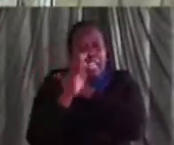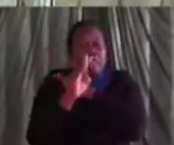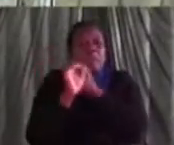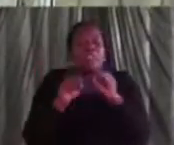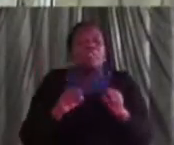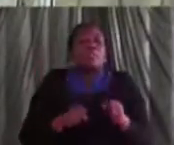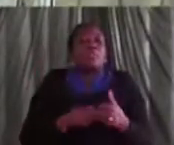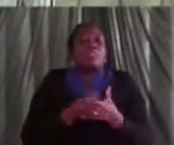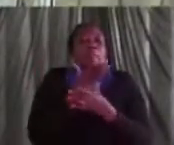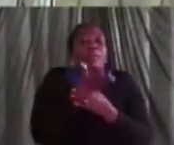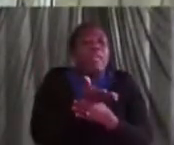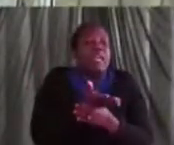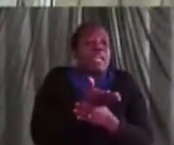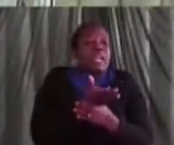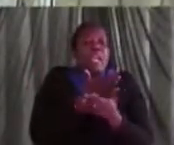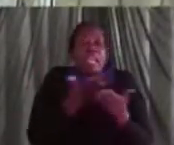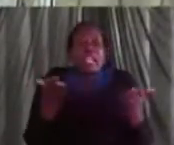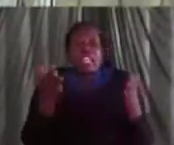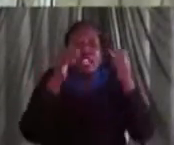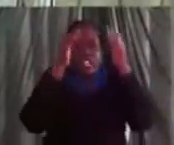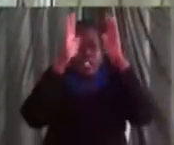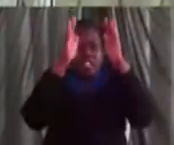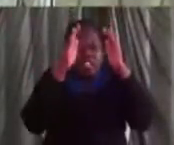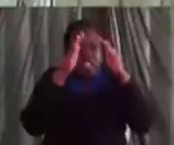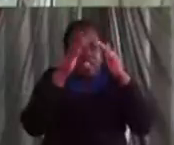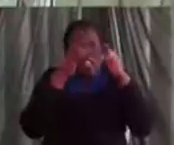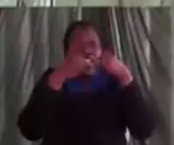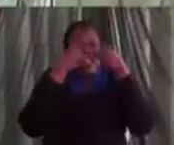necessary information that we may need before determination is made.